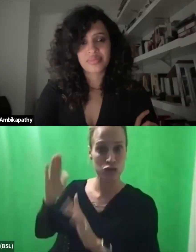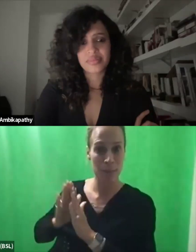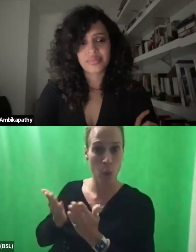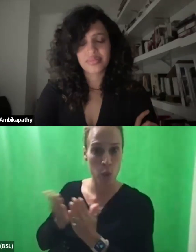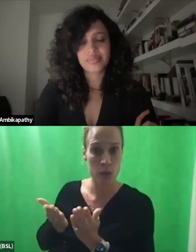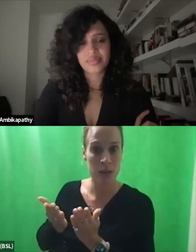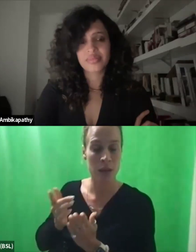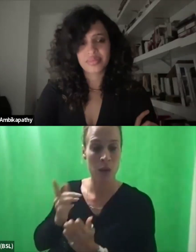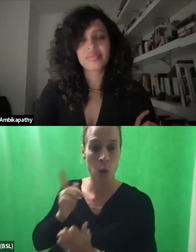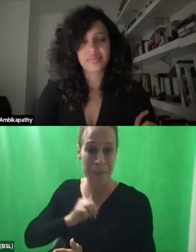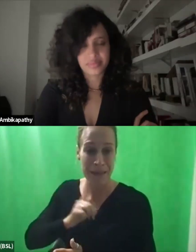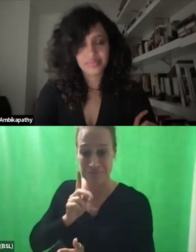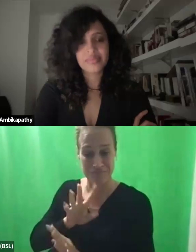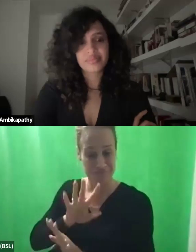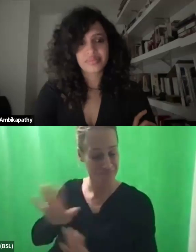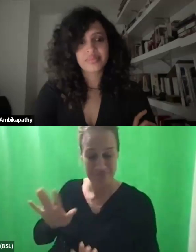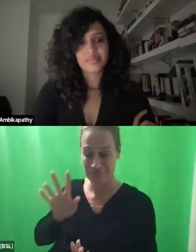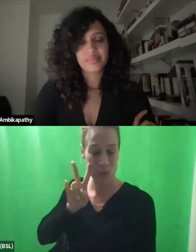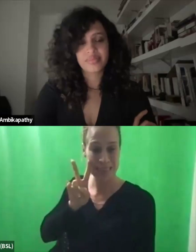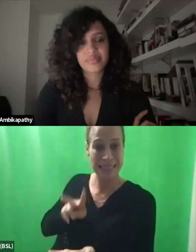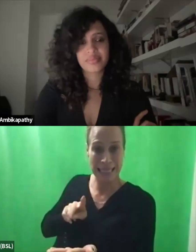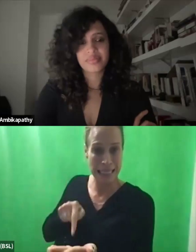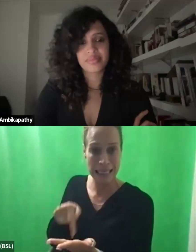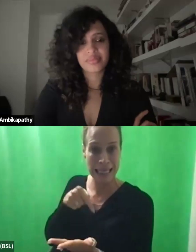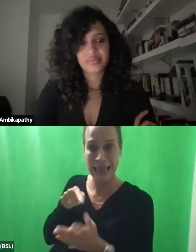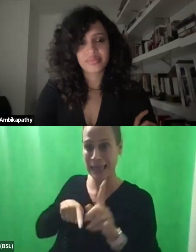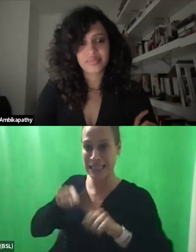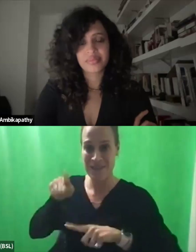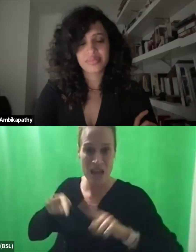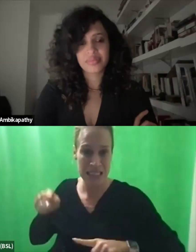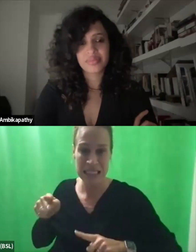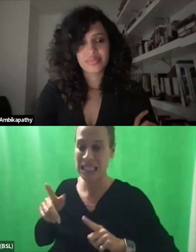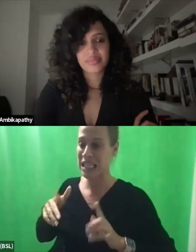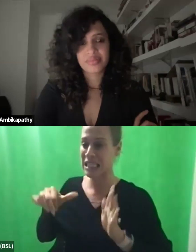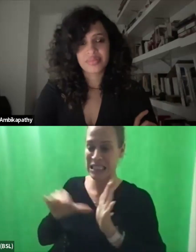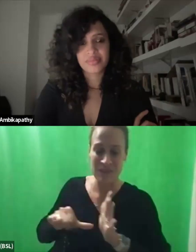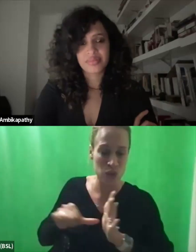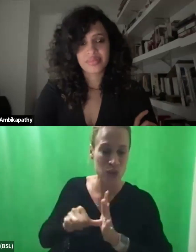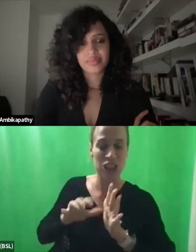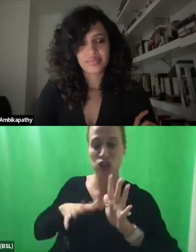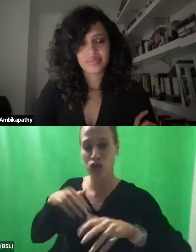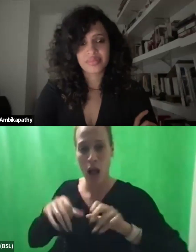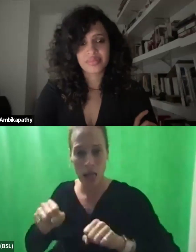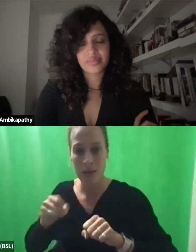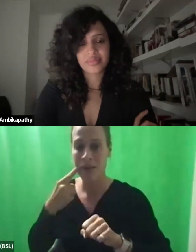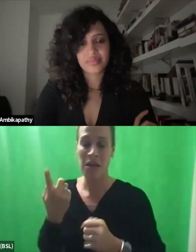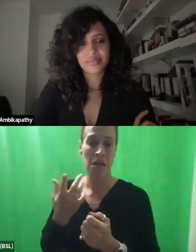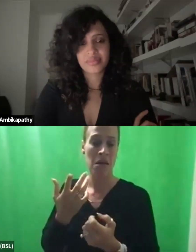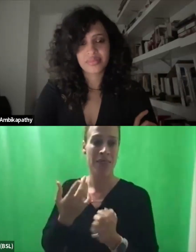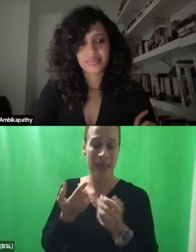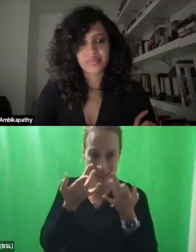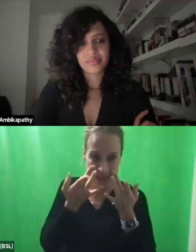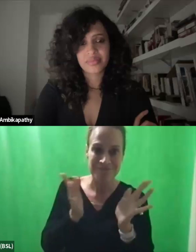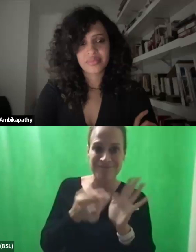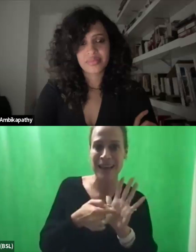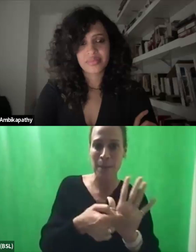women are very rarely seen in all of their diversity and all of the struggles that they have. Those are conveyed in